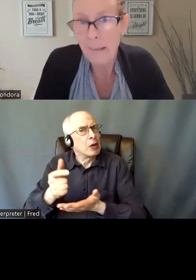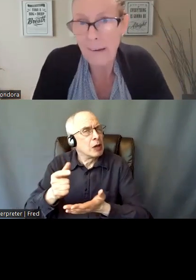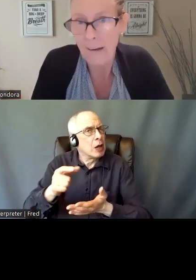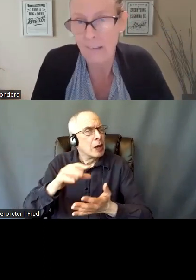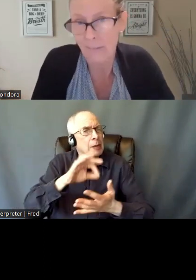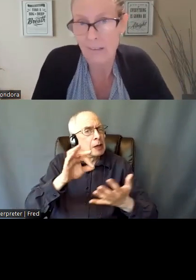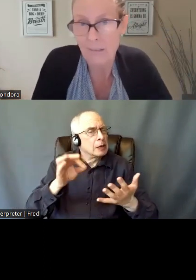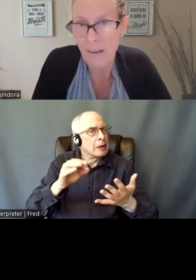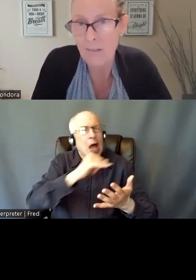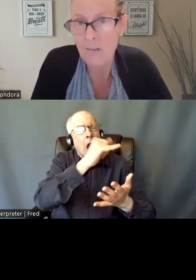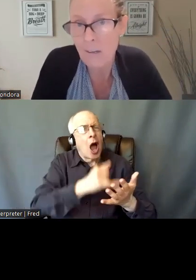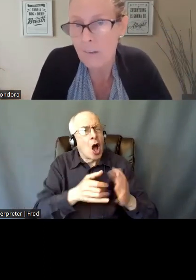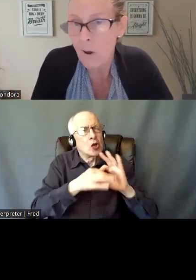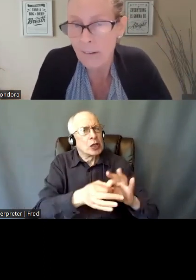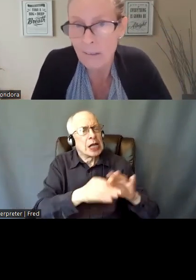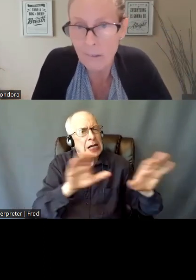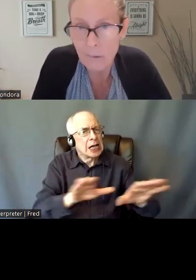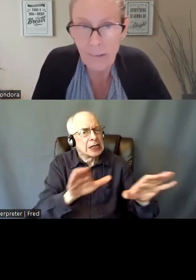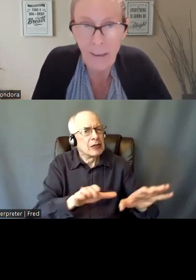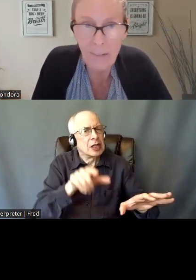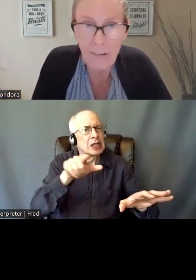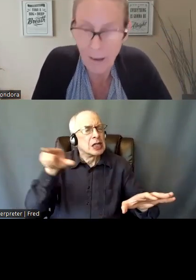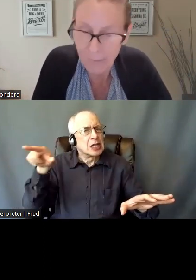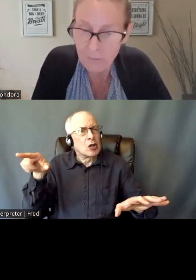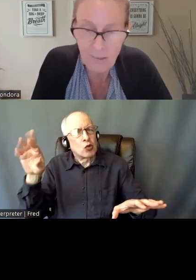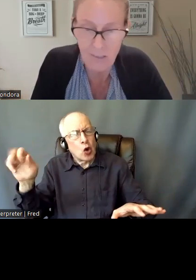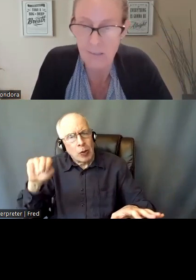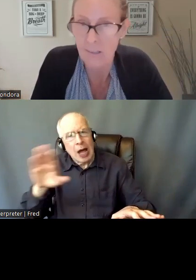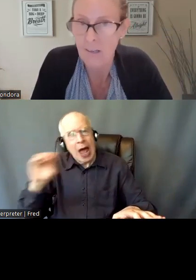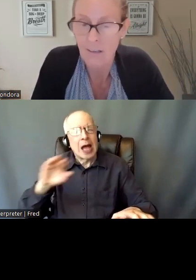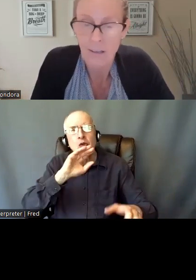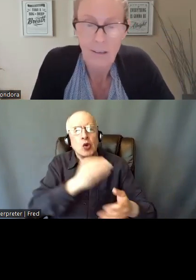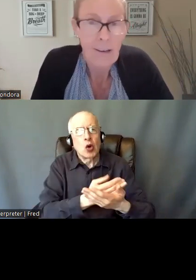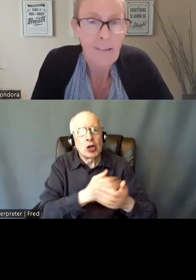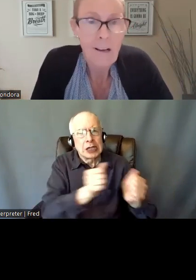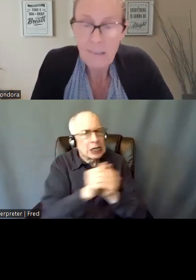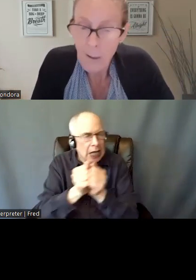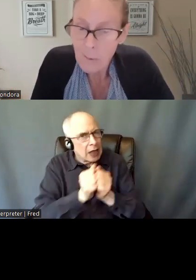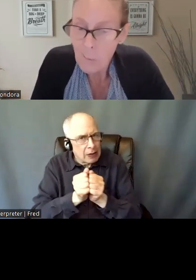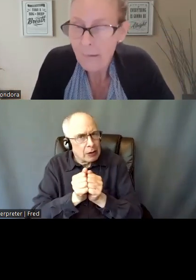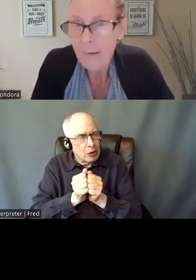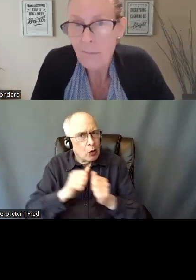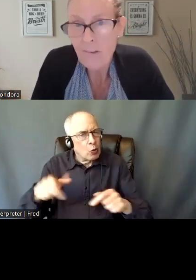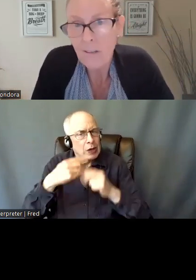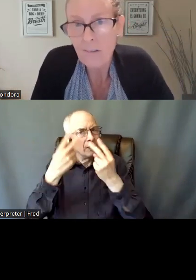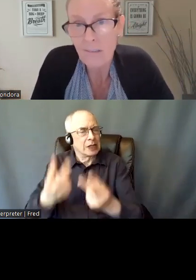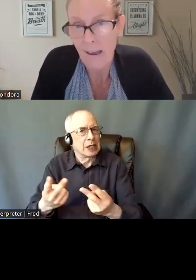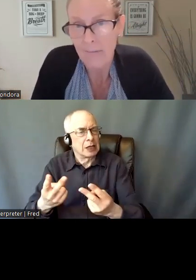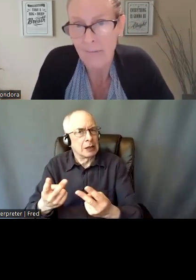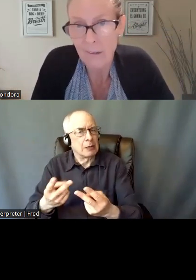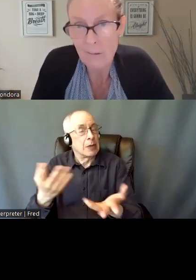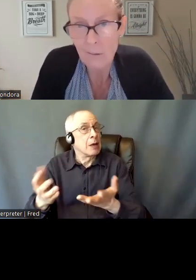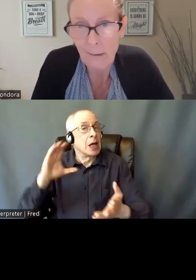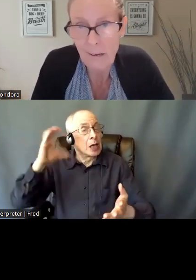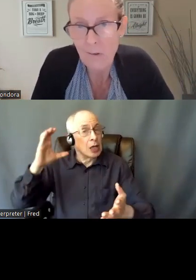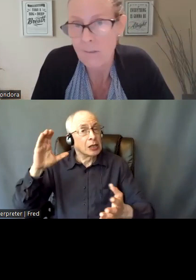arts related activities that she and her daughter could do together on their visits? Can the cousin help coordinate with the shelter staff,